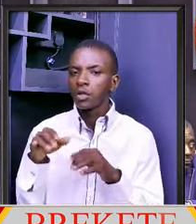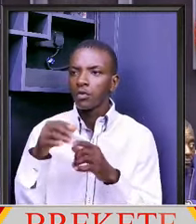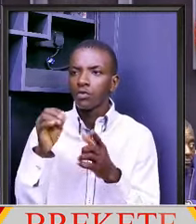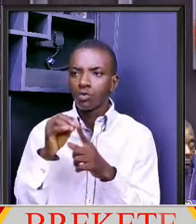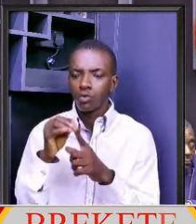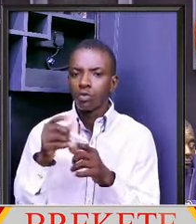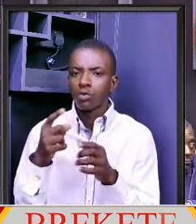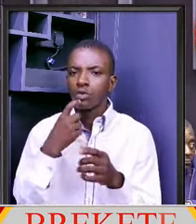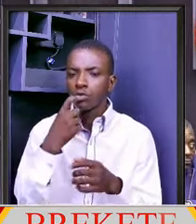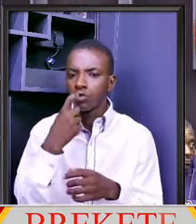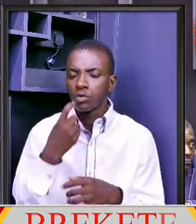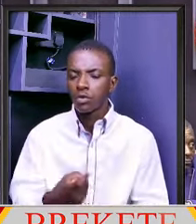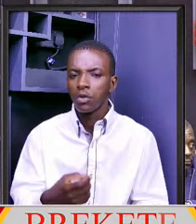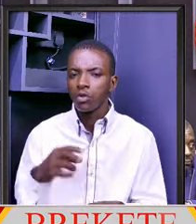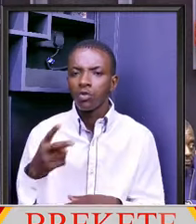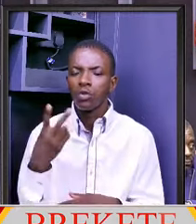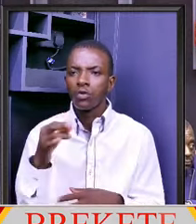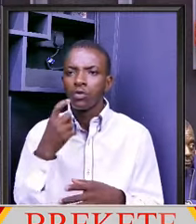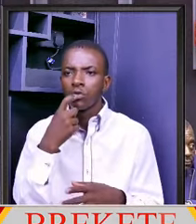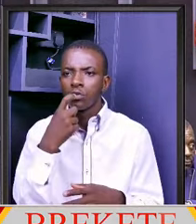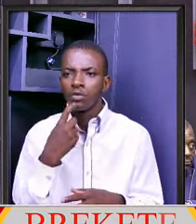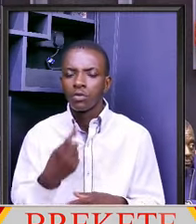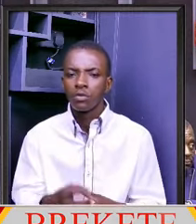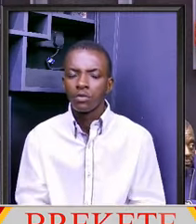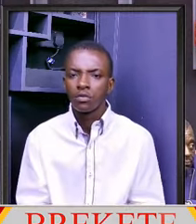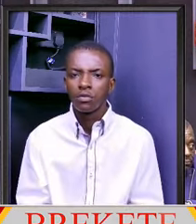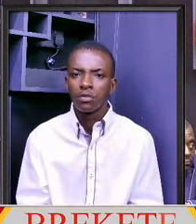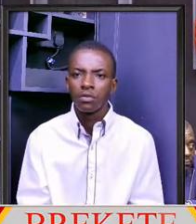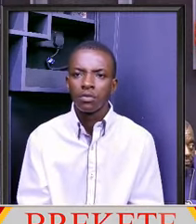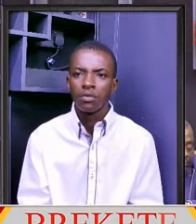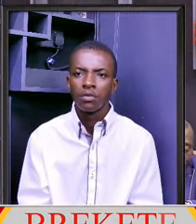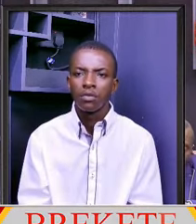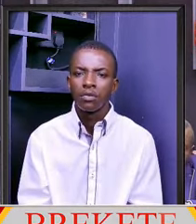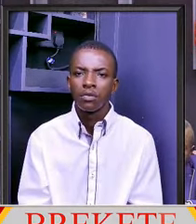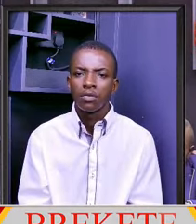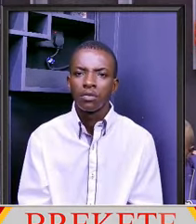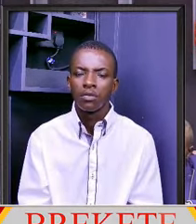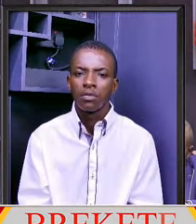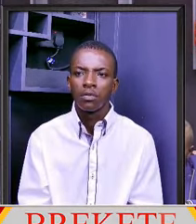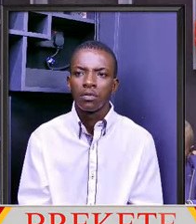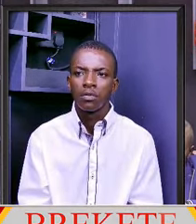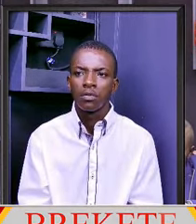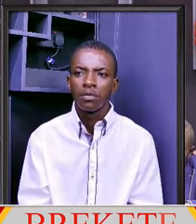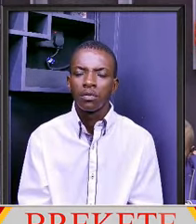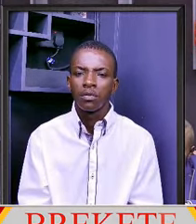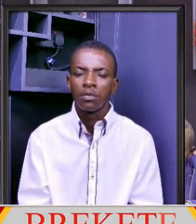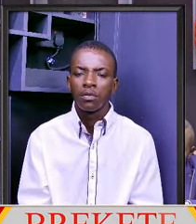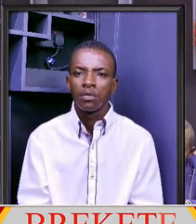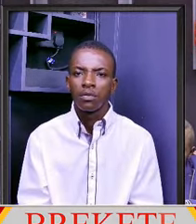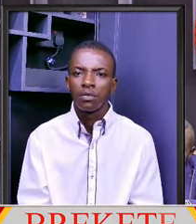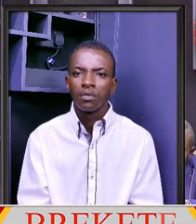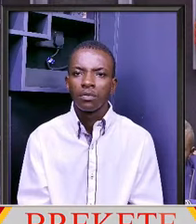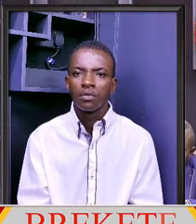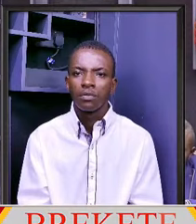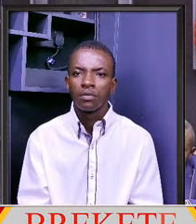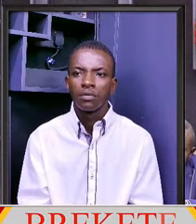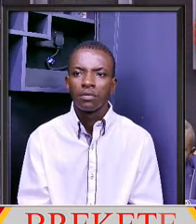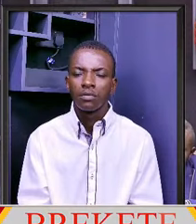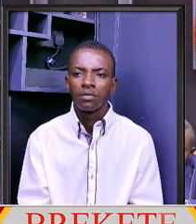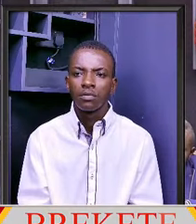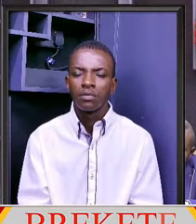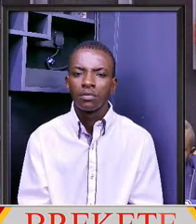to swear. Two of you will swear. Thank you. The case is between him and